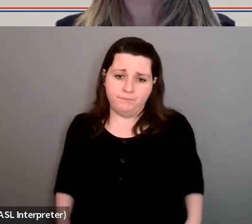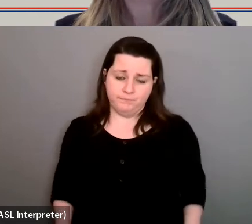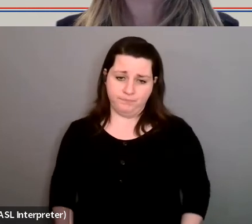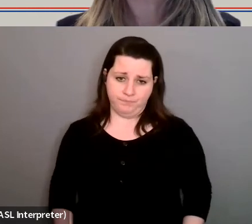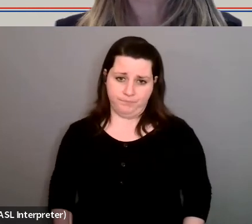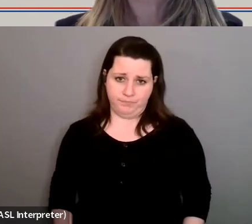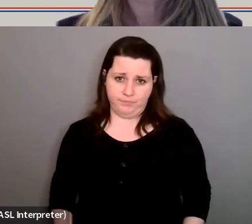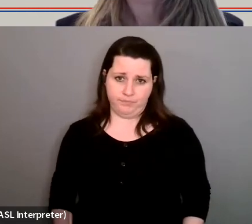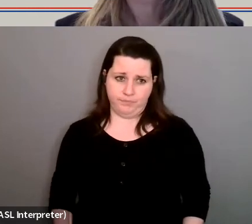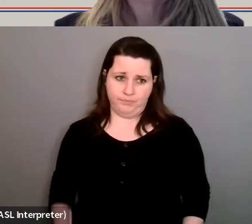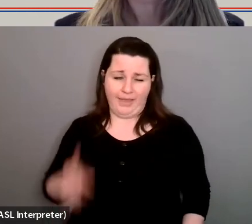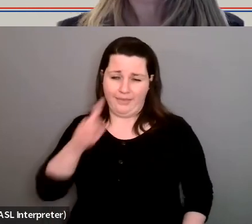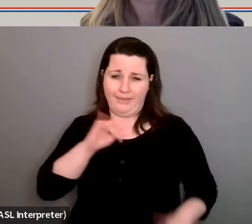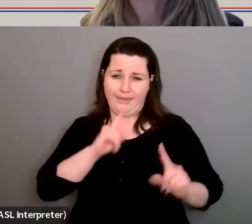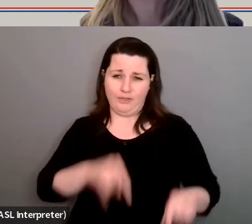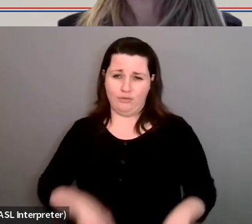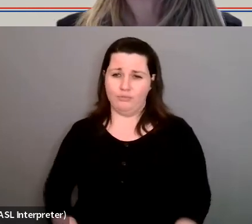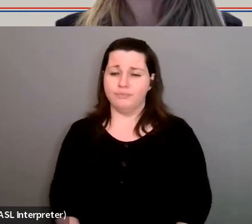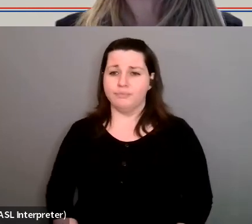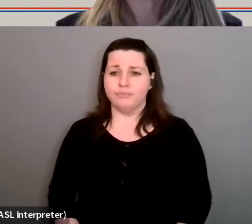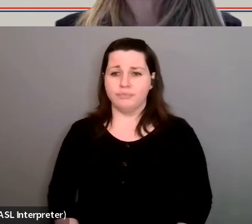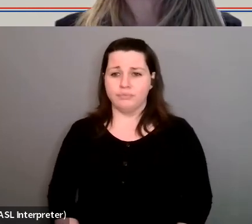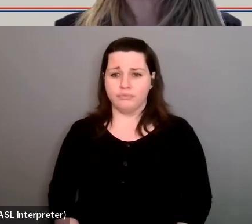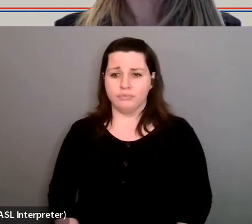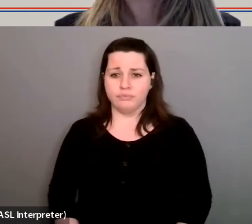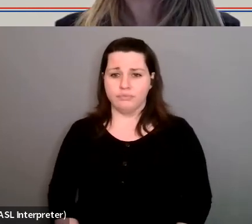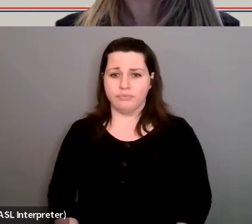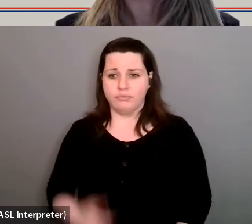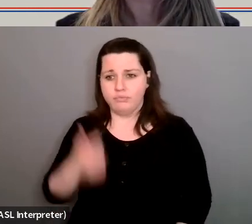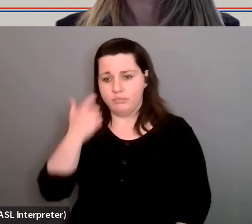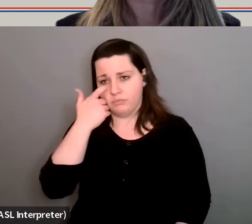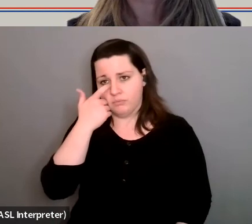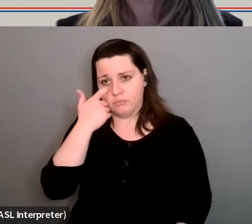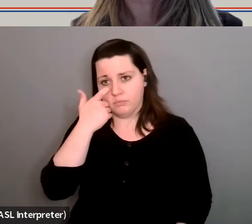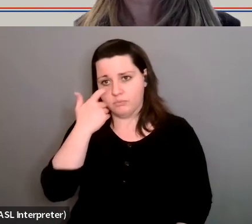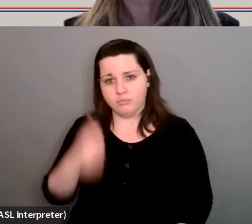I think that answers it. I think you answered it.